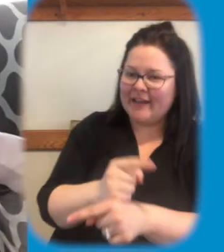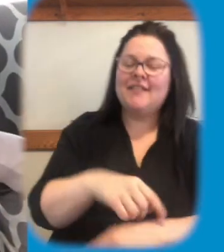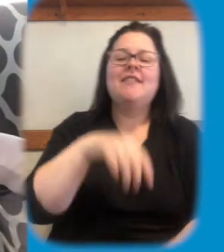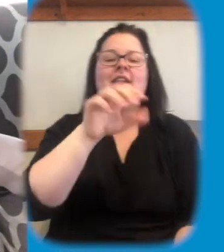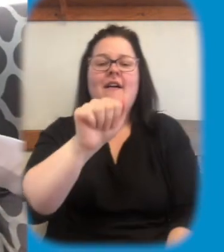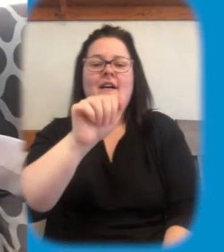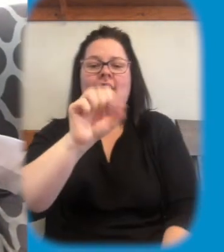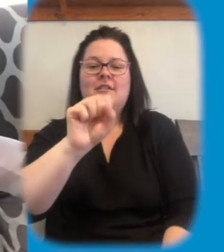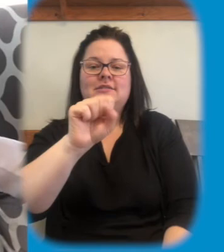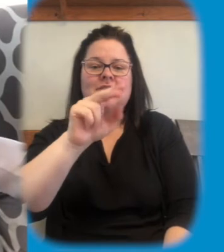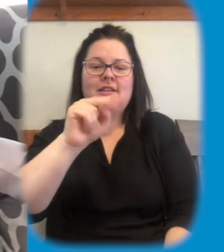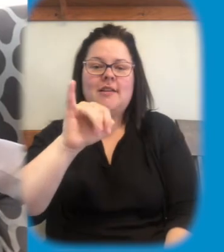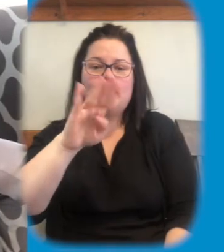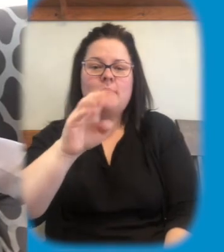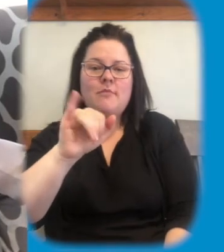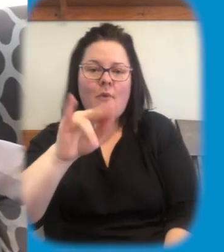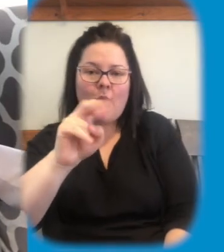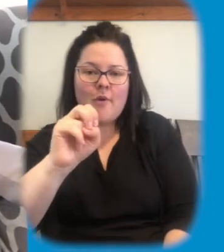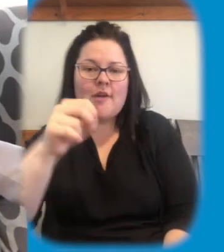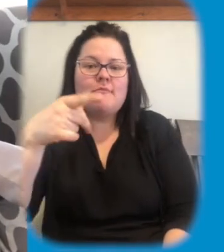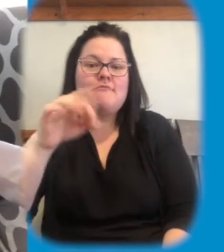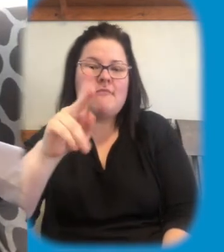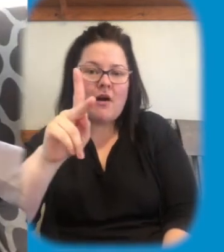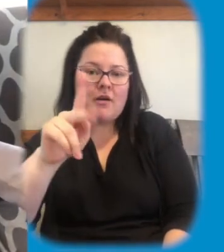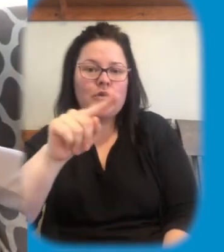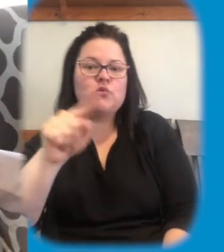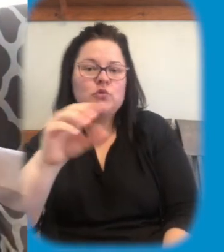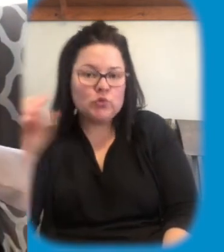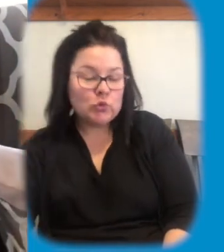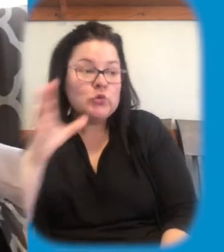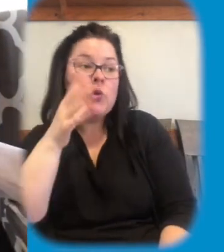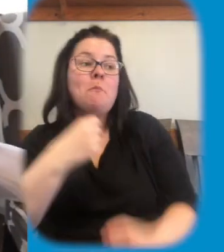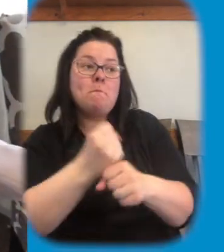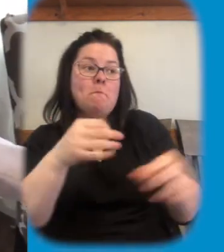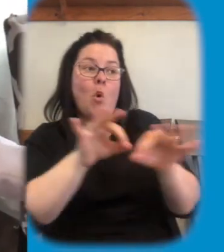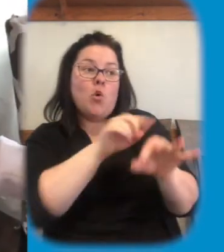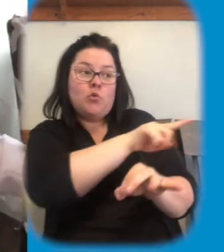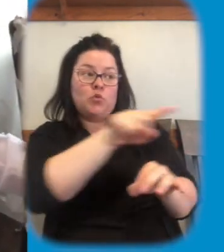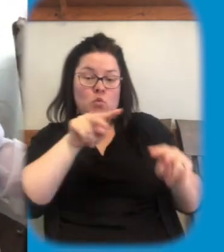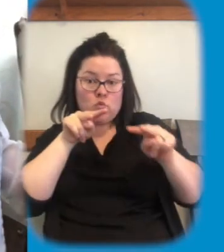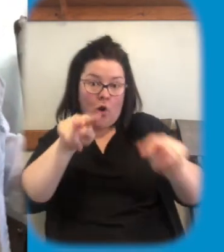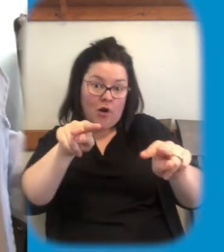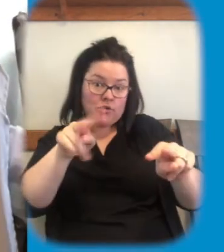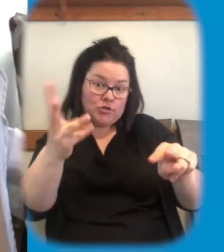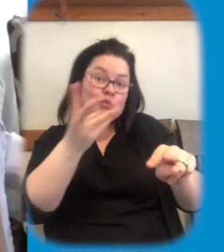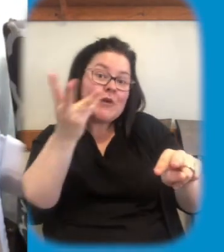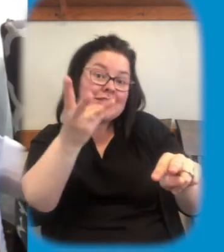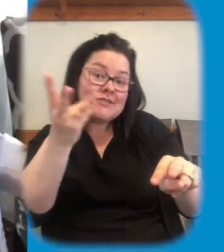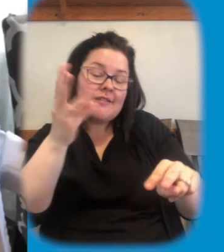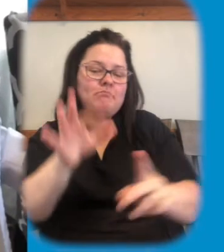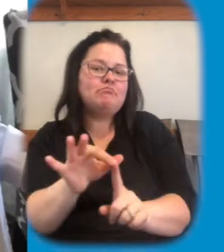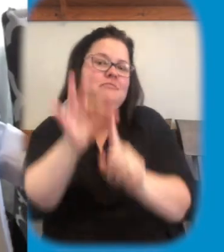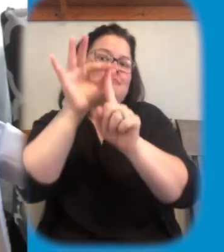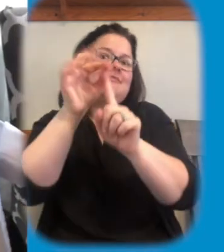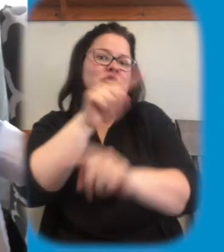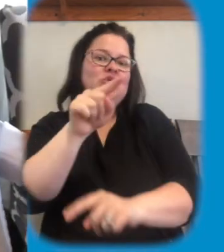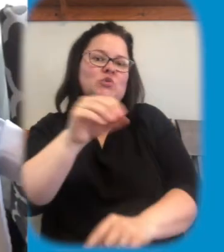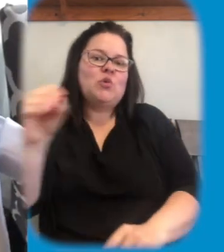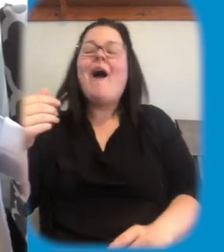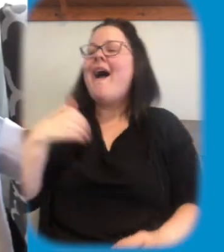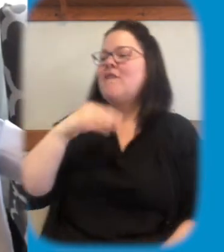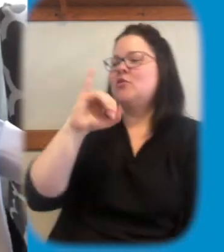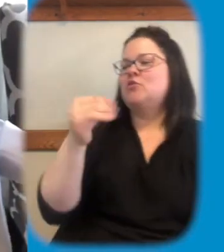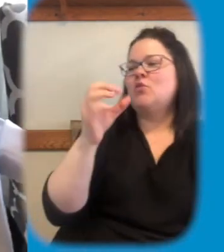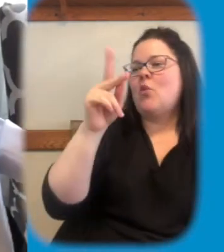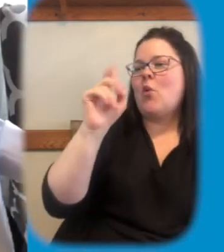Zoo. So make sure you watch on Wednesday as well when we have a special zoo session. Here's